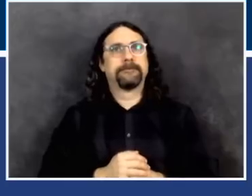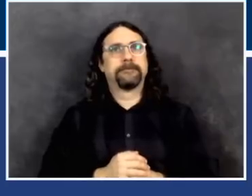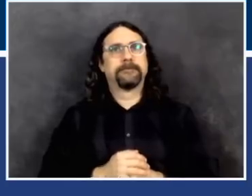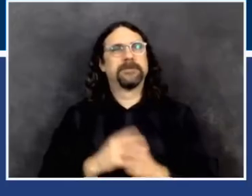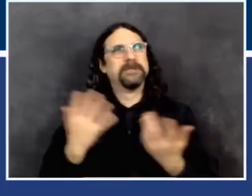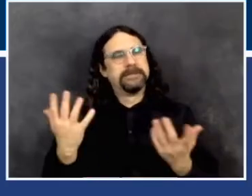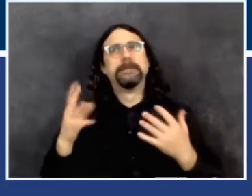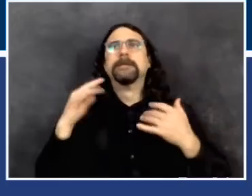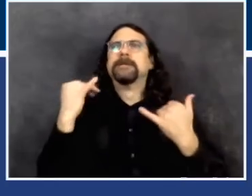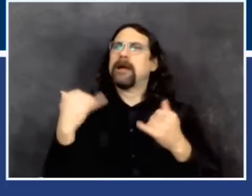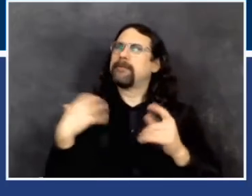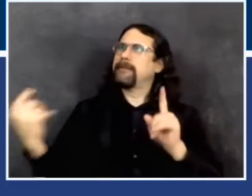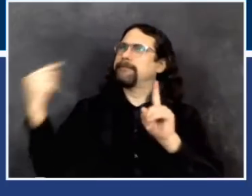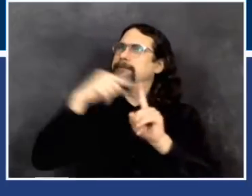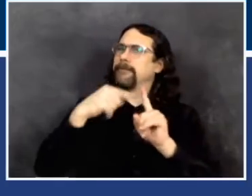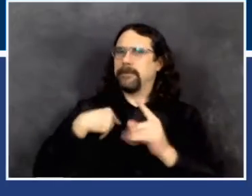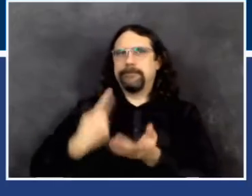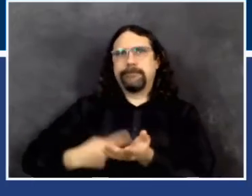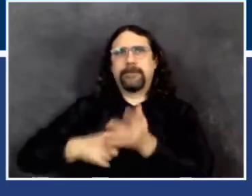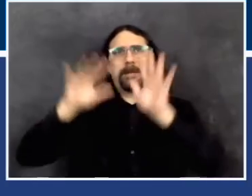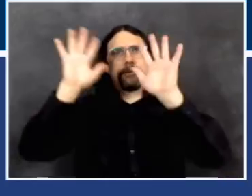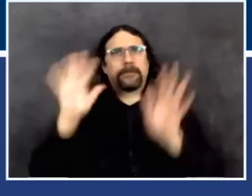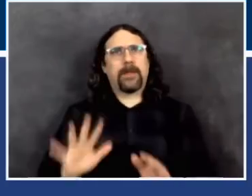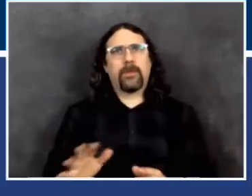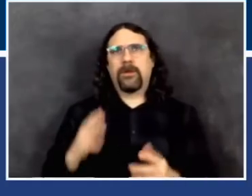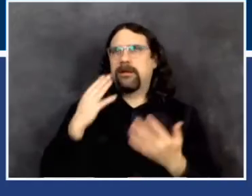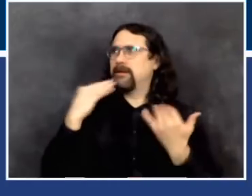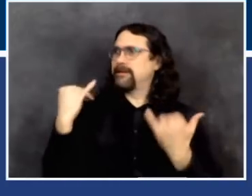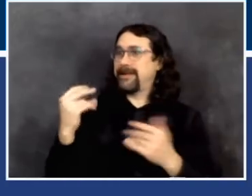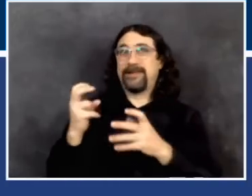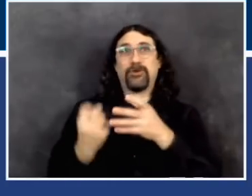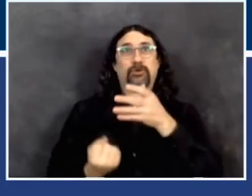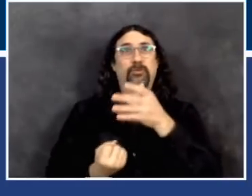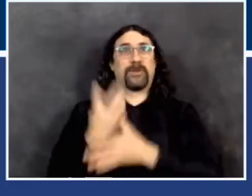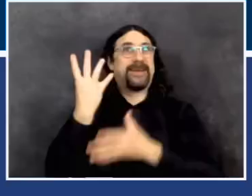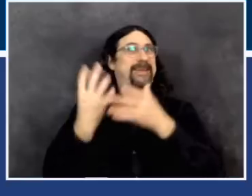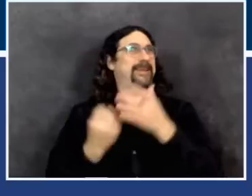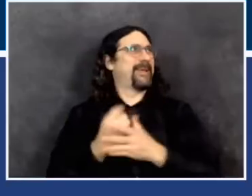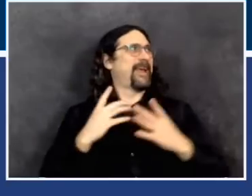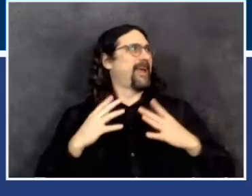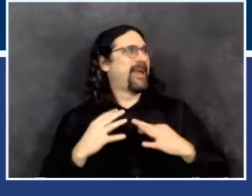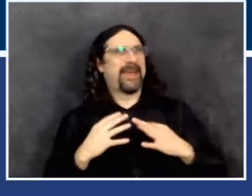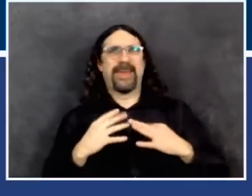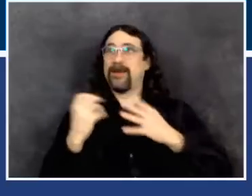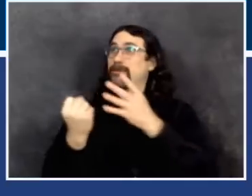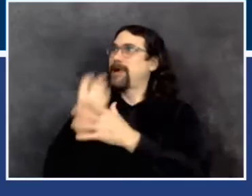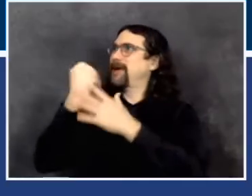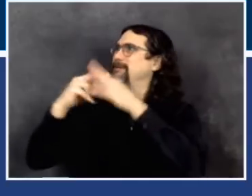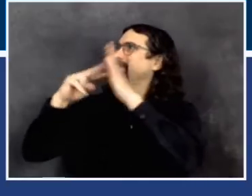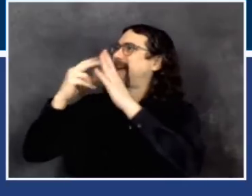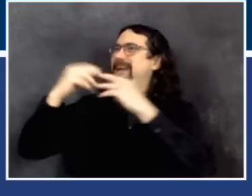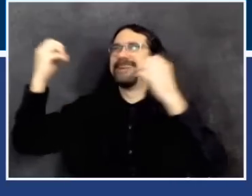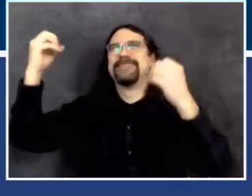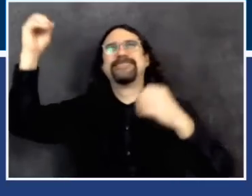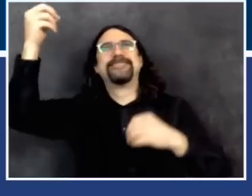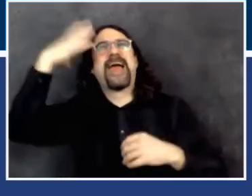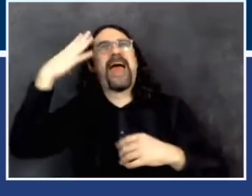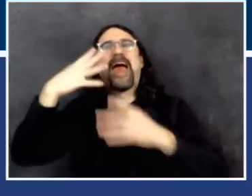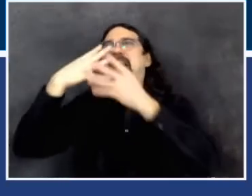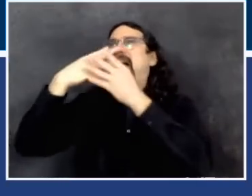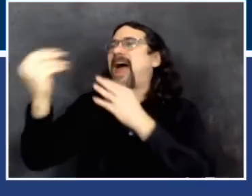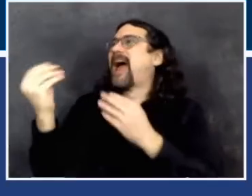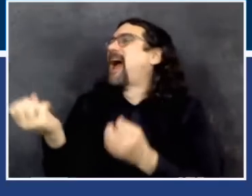going back to normal until we have proven that we have beaten back this disease. We're not going back to normal until we have those healthcare indicators show us